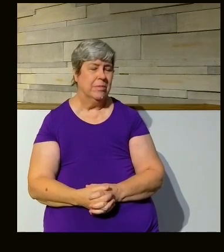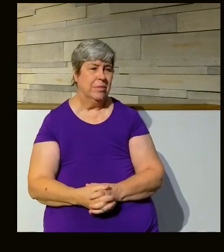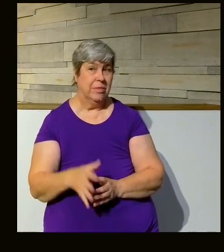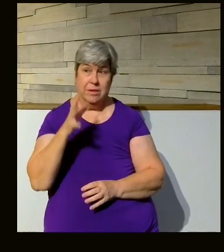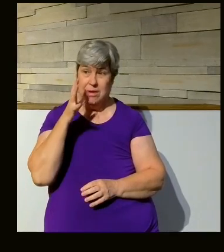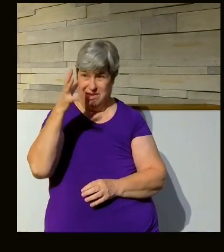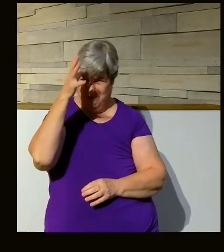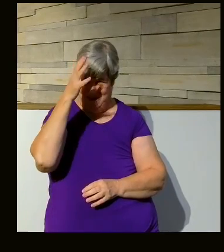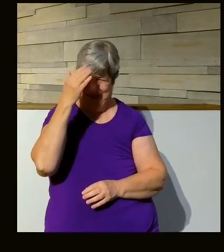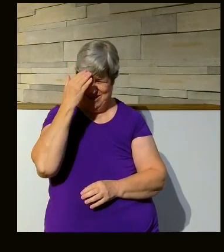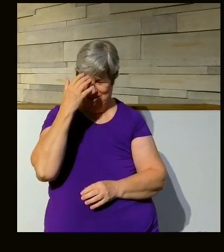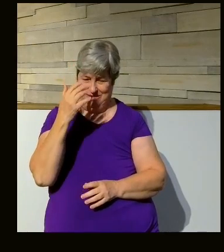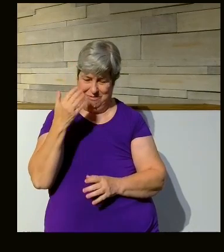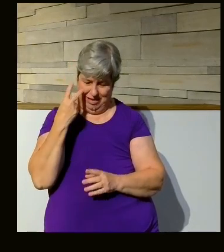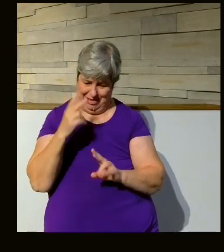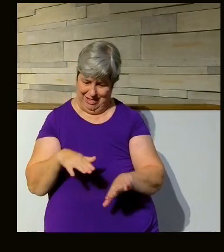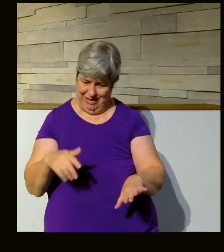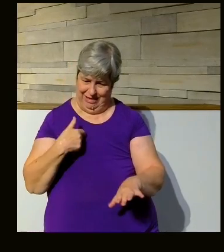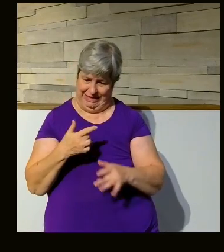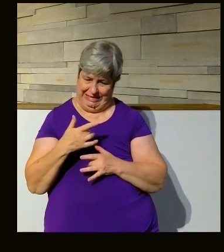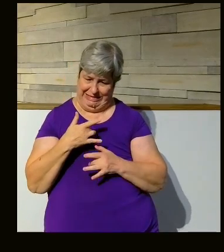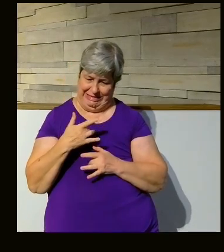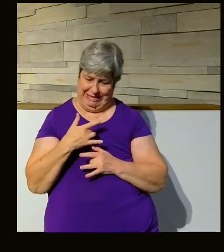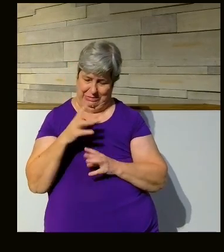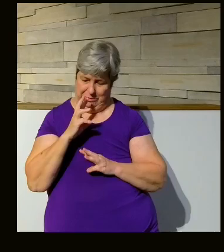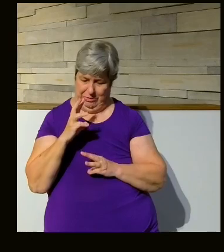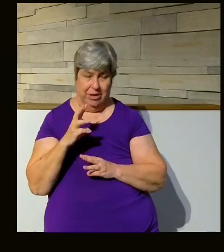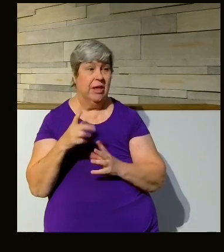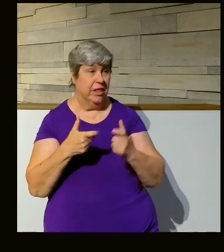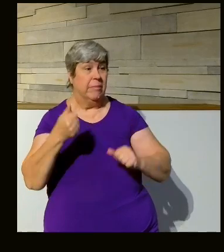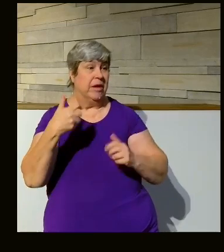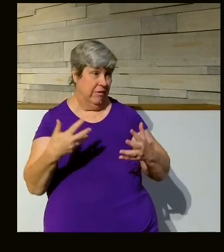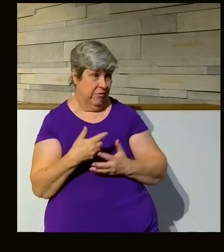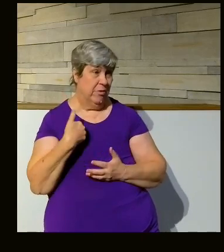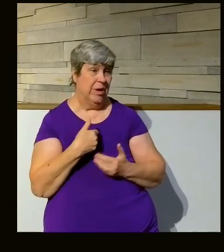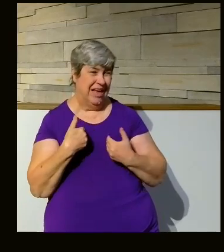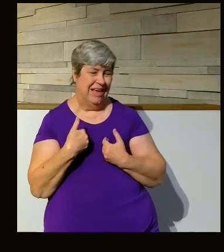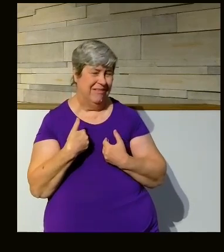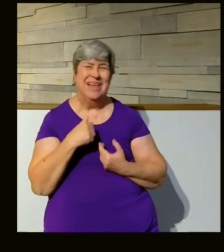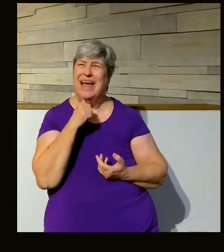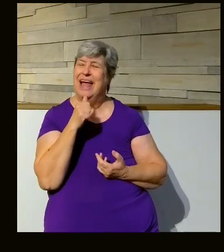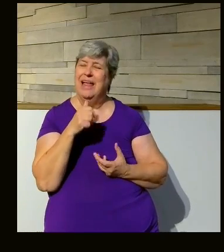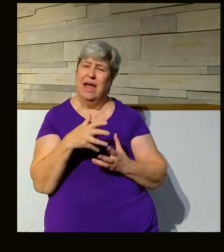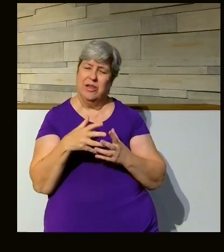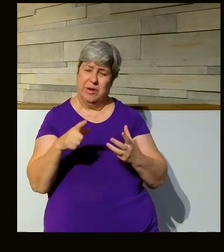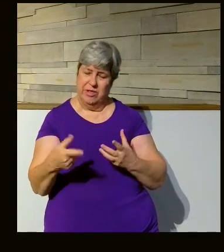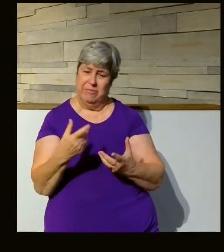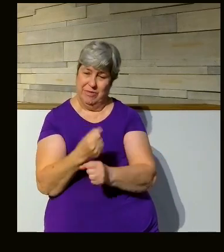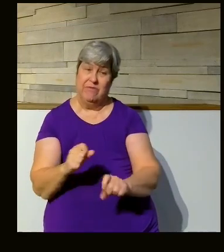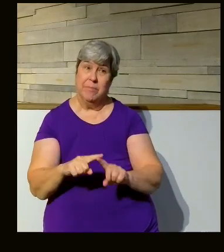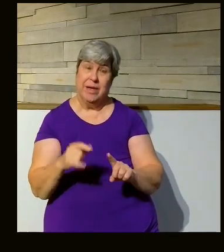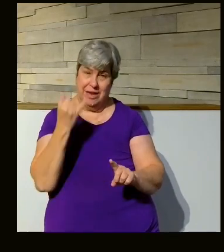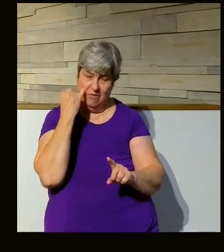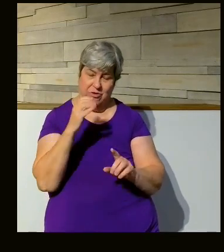Parents, we worry about our children. This is one of the biggest fears that we have. And it's not even so much about their safety, although when